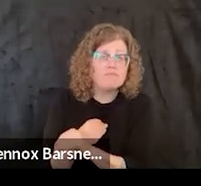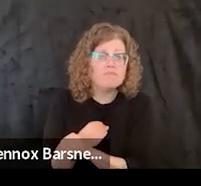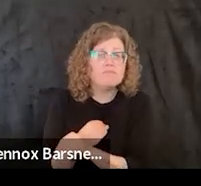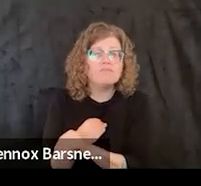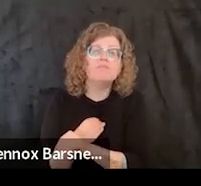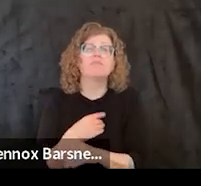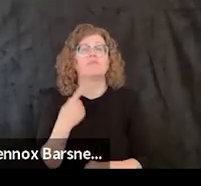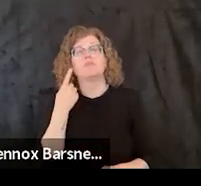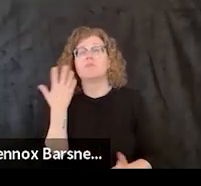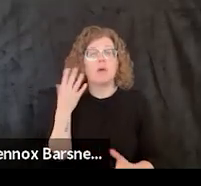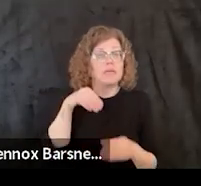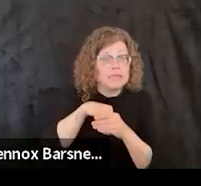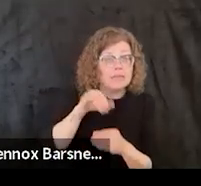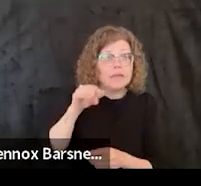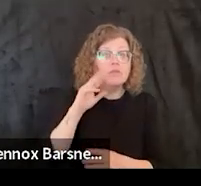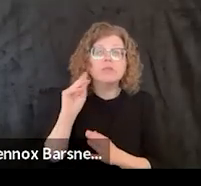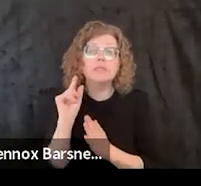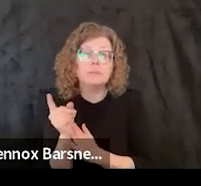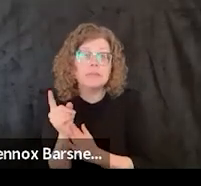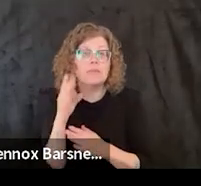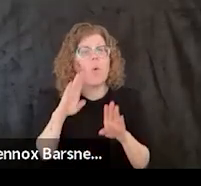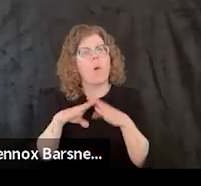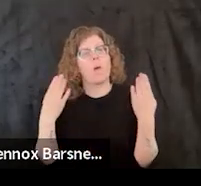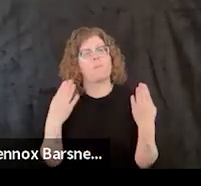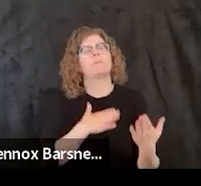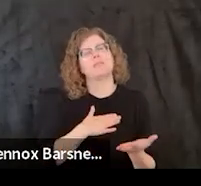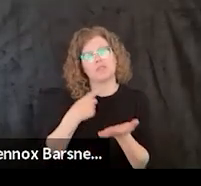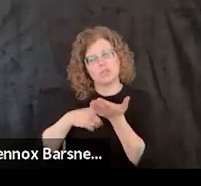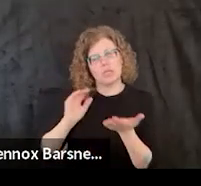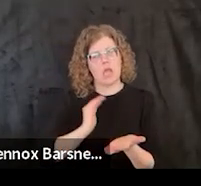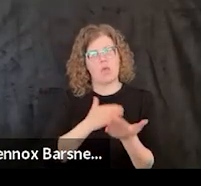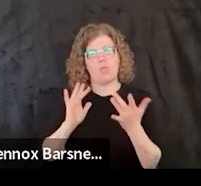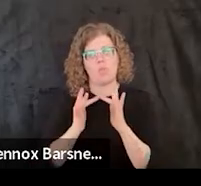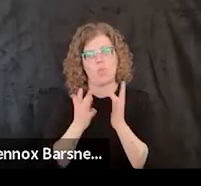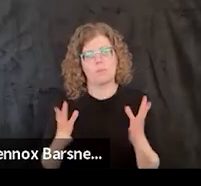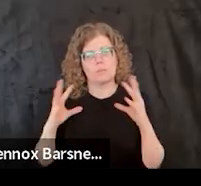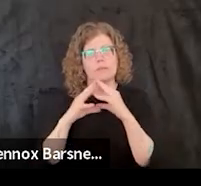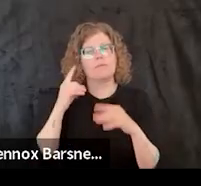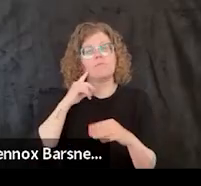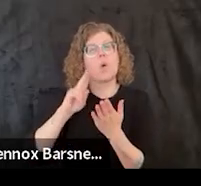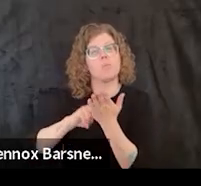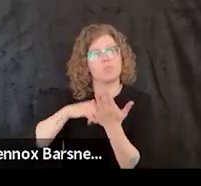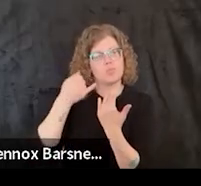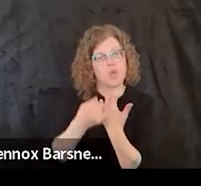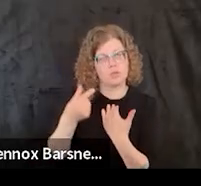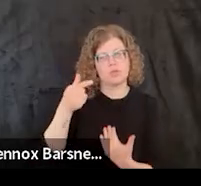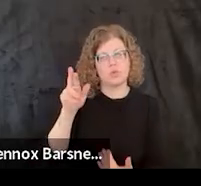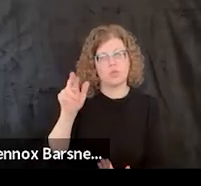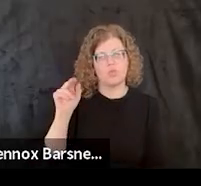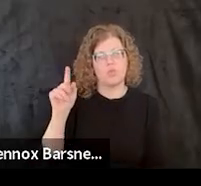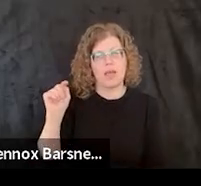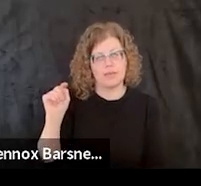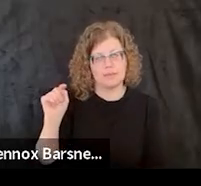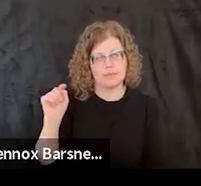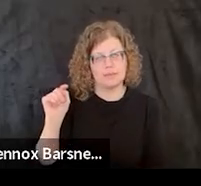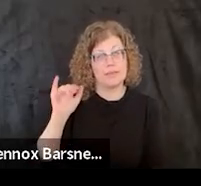info session. Just email if you cannot find it on the Project Grant Program page. We understand that our staff